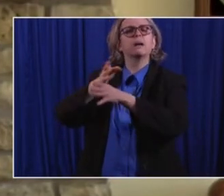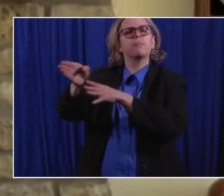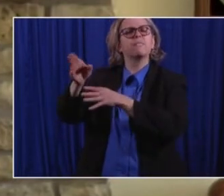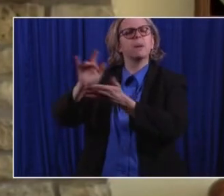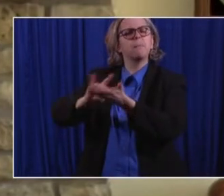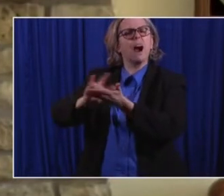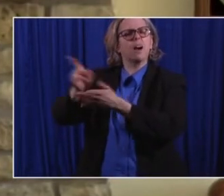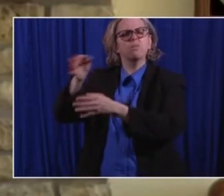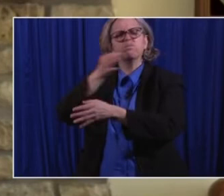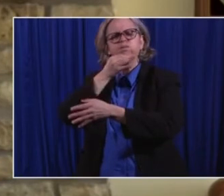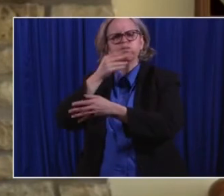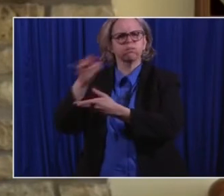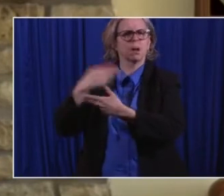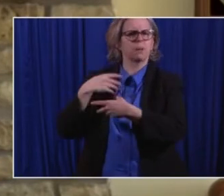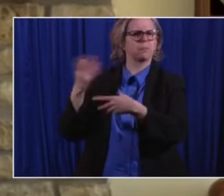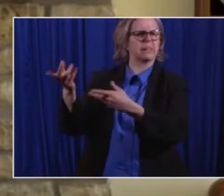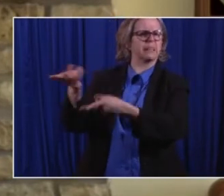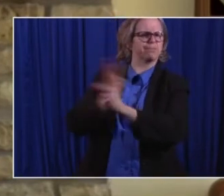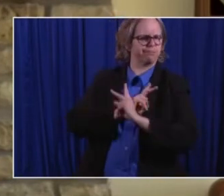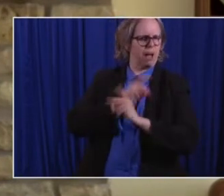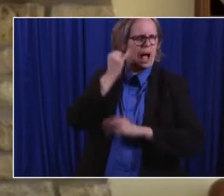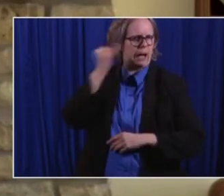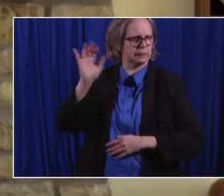virus transmits